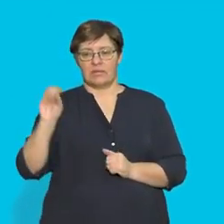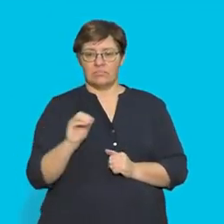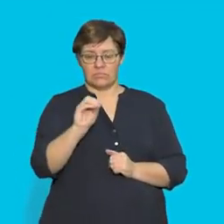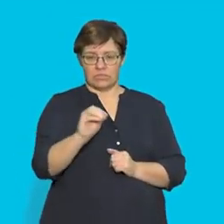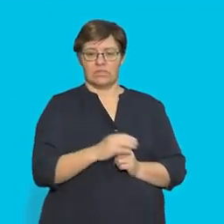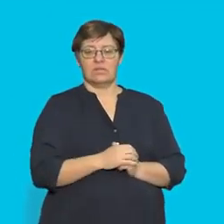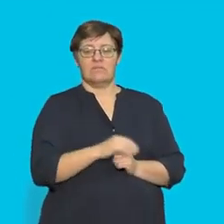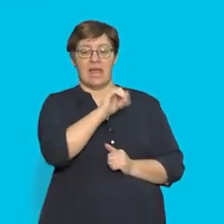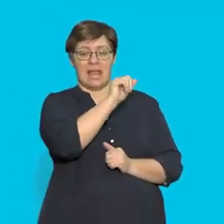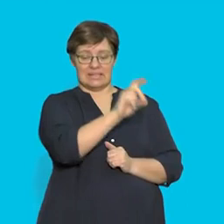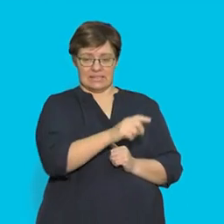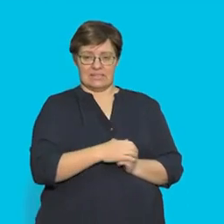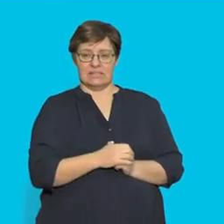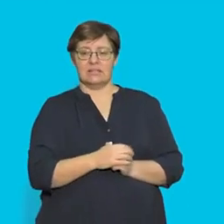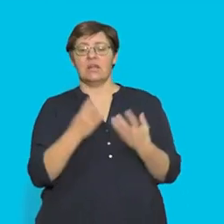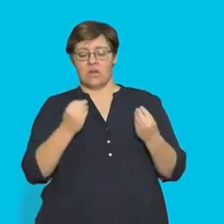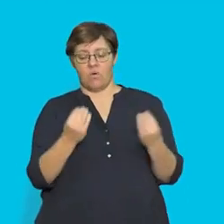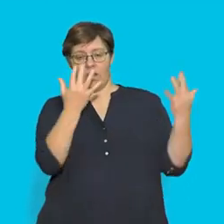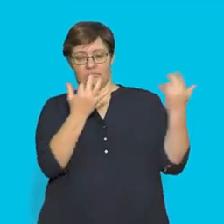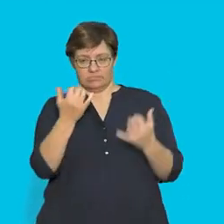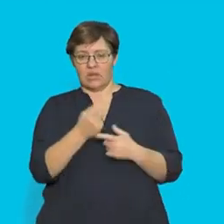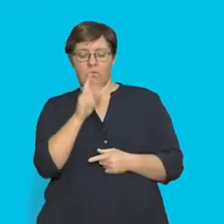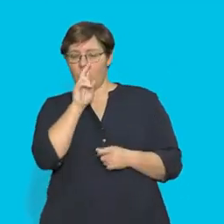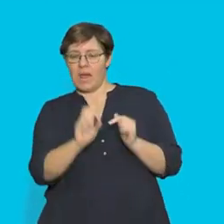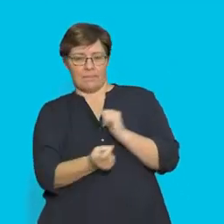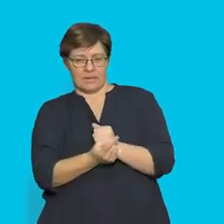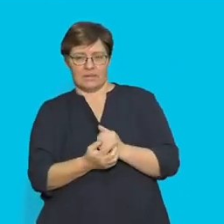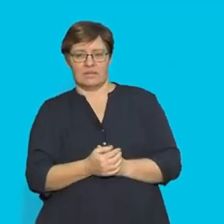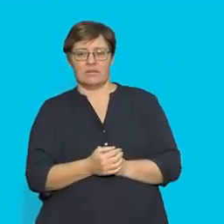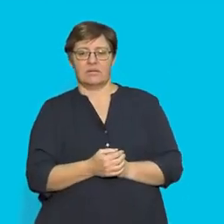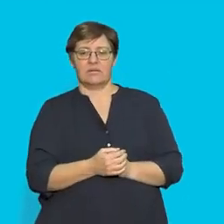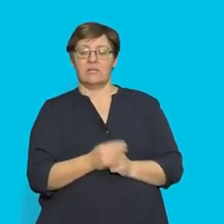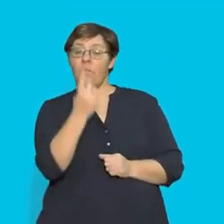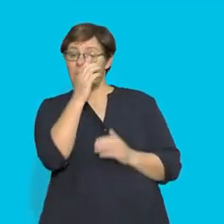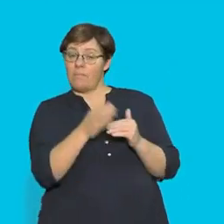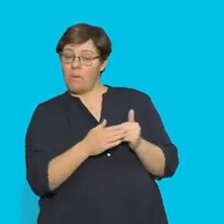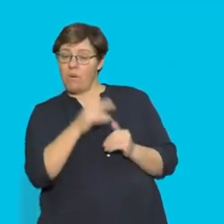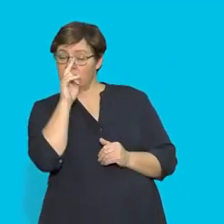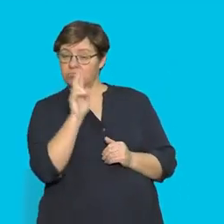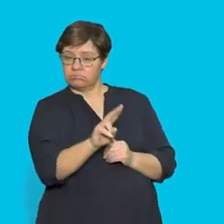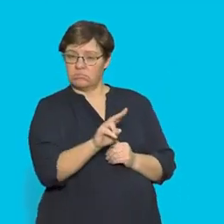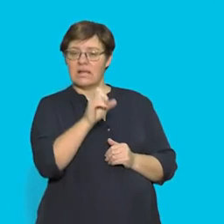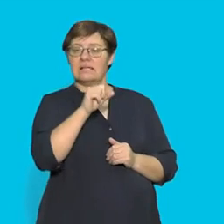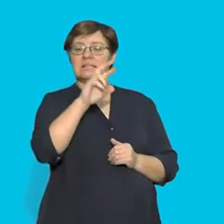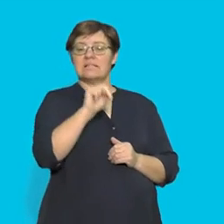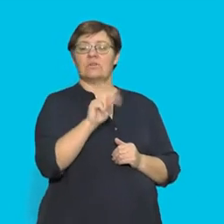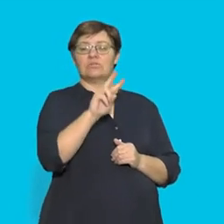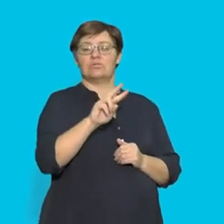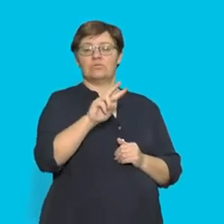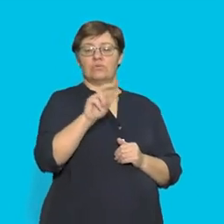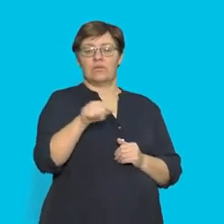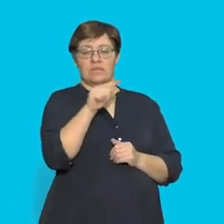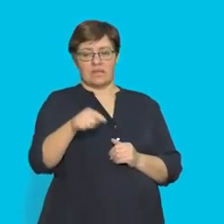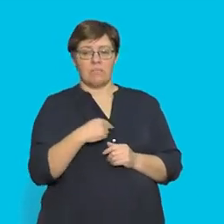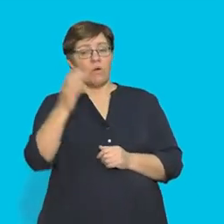go. I've put that in place of AB there. Now I just need a bit of algebra to figure out what's happening. And there's one more thing you'll notice here, that we've got a sine of 2